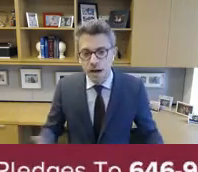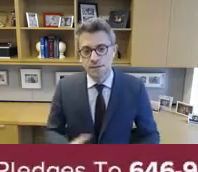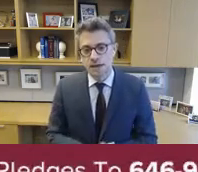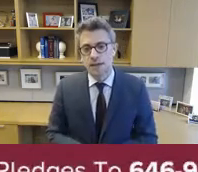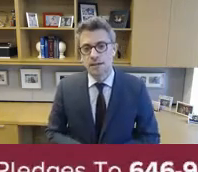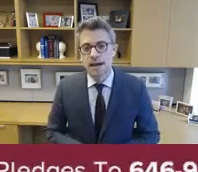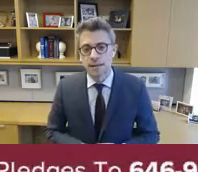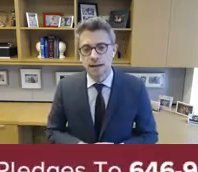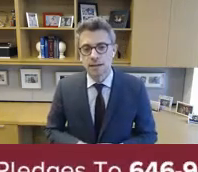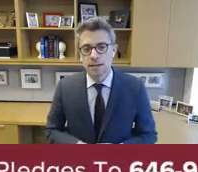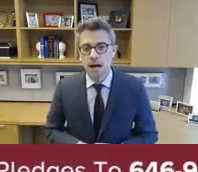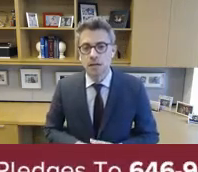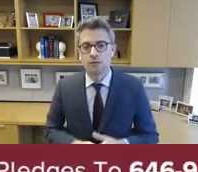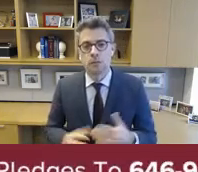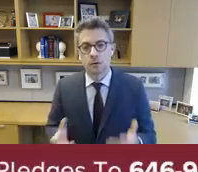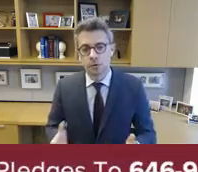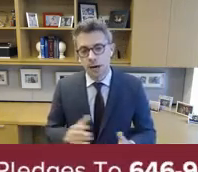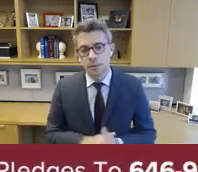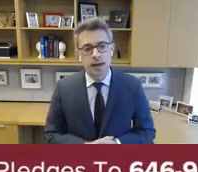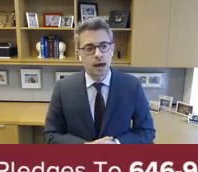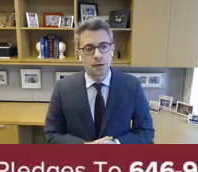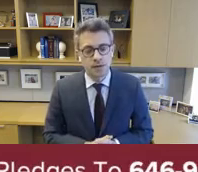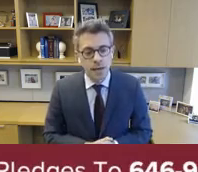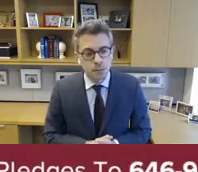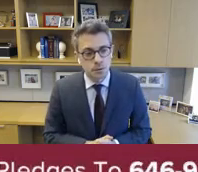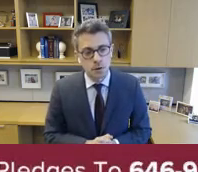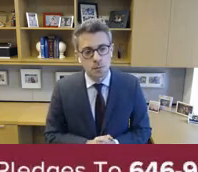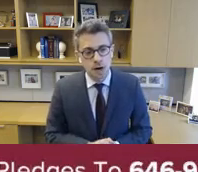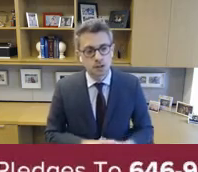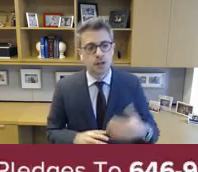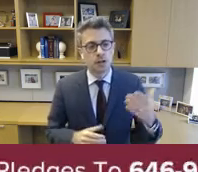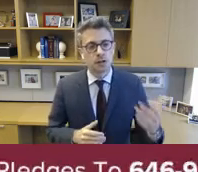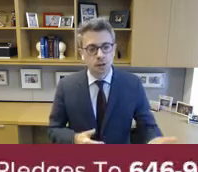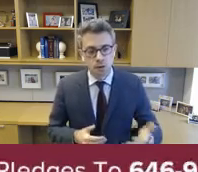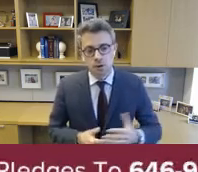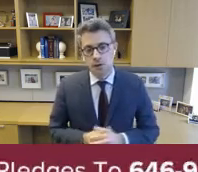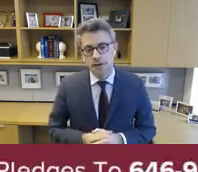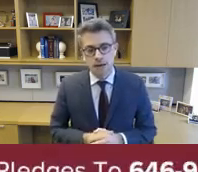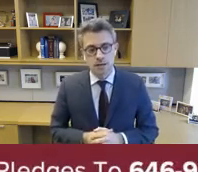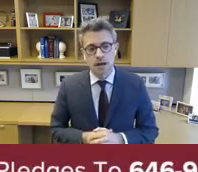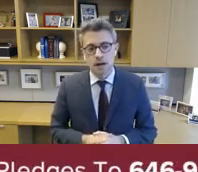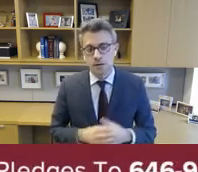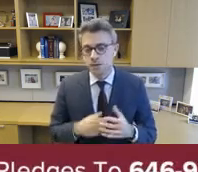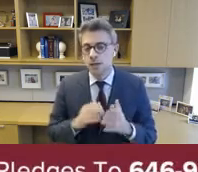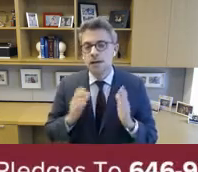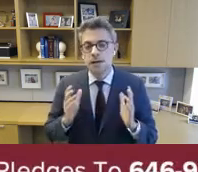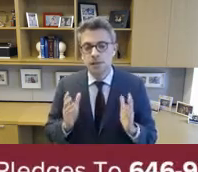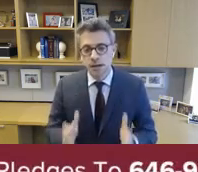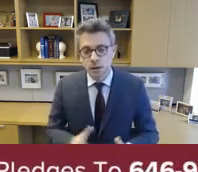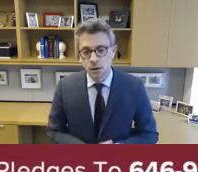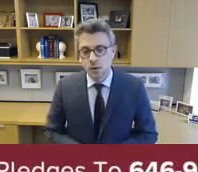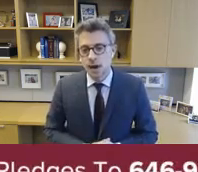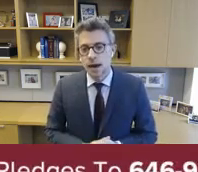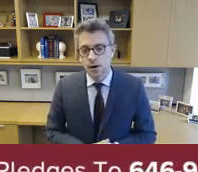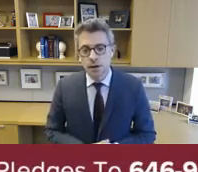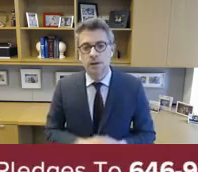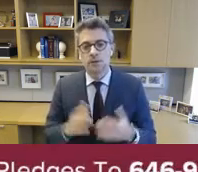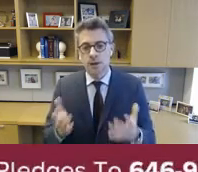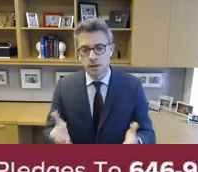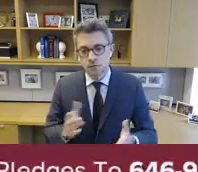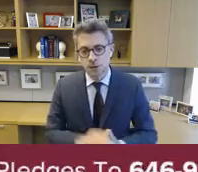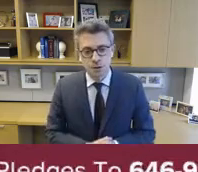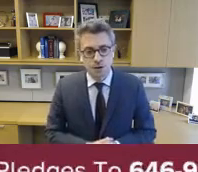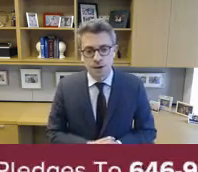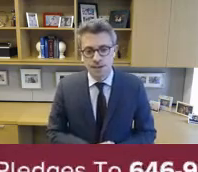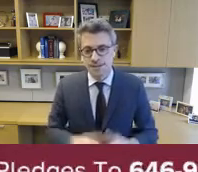$55,000, $8,000 from Lorraine McGowan. Thank you so much. Lynn Nooner, $1,000. Thank you. Erin,